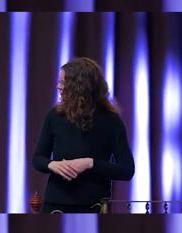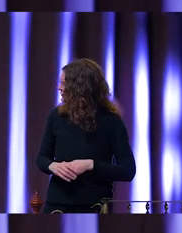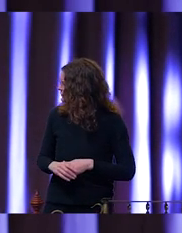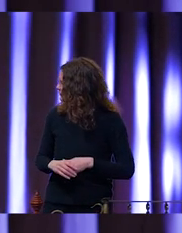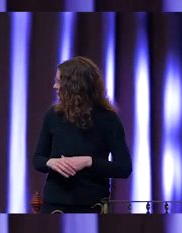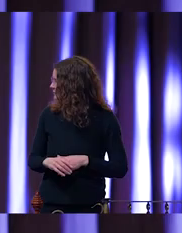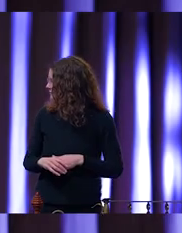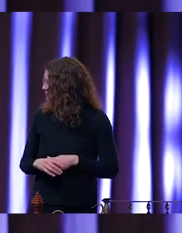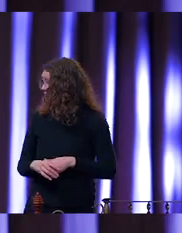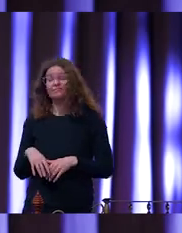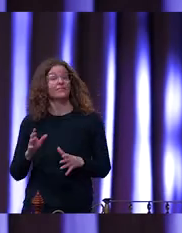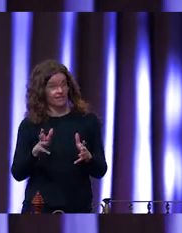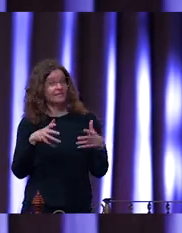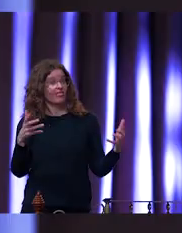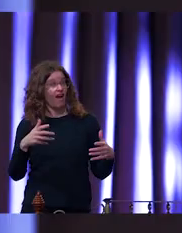That's a big question.